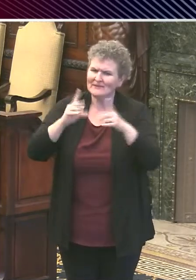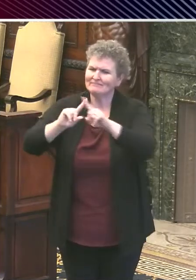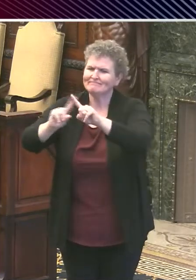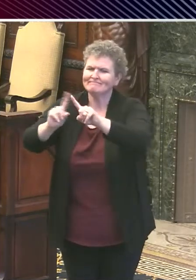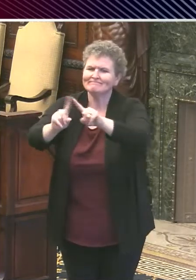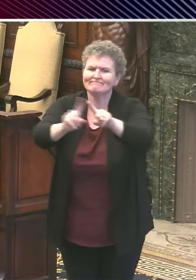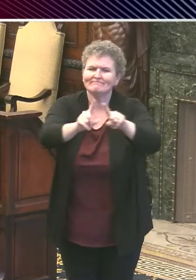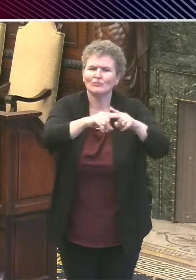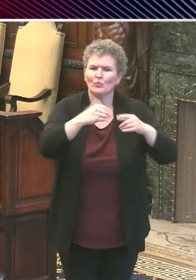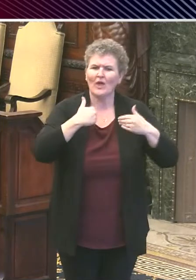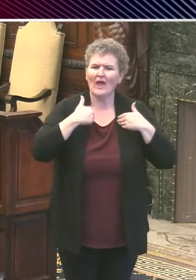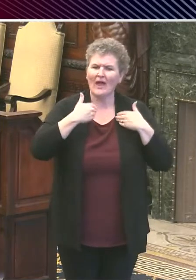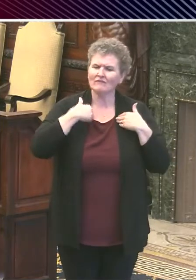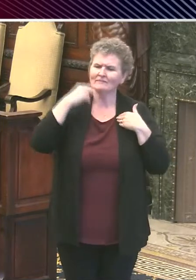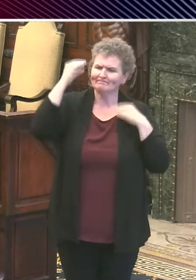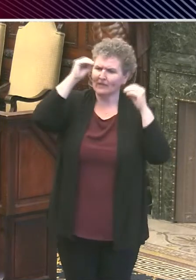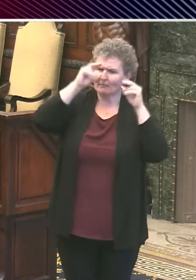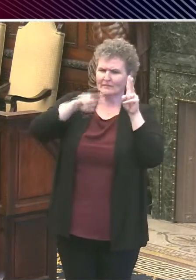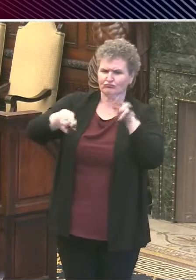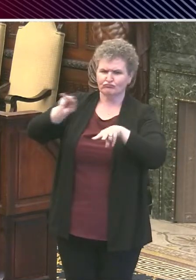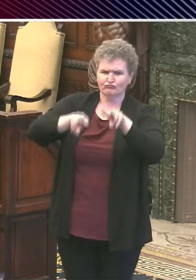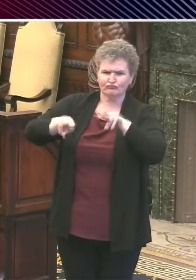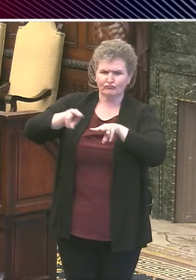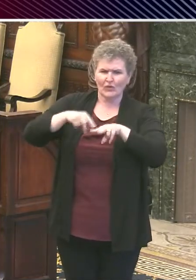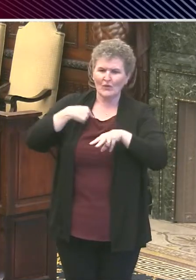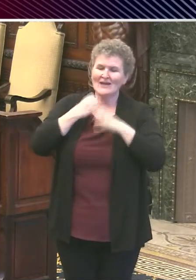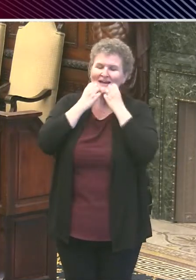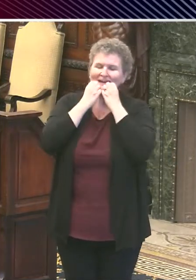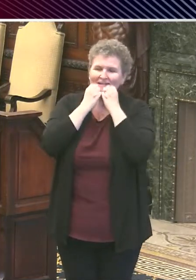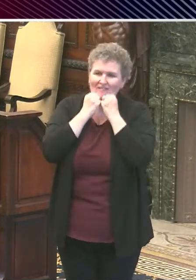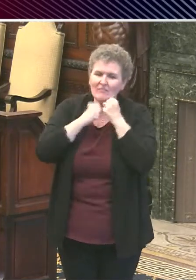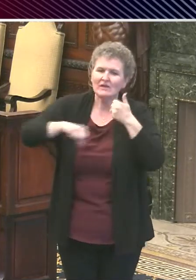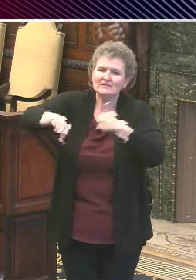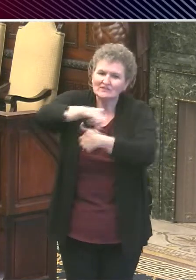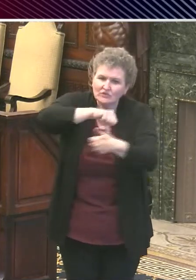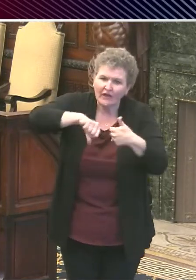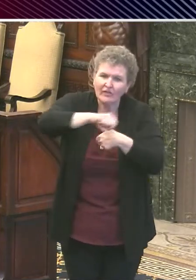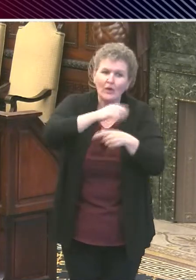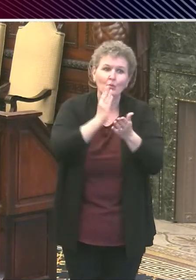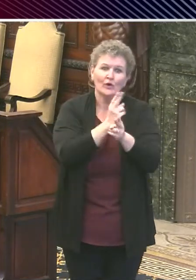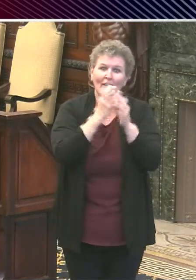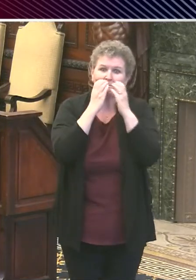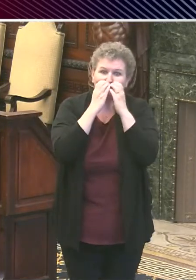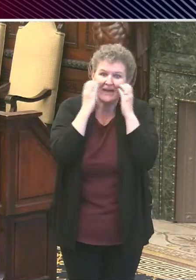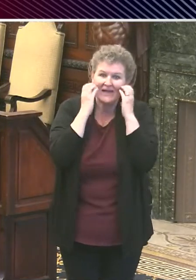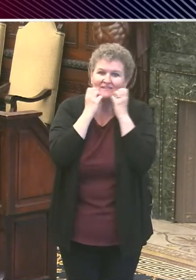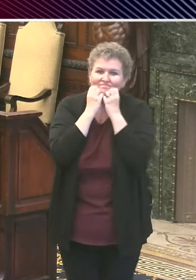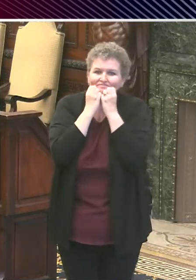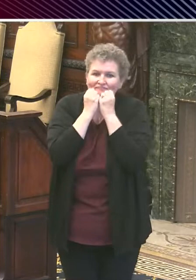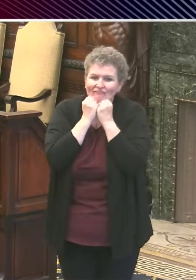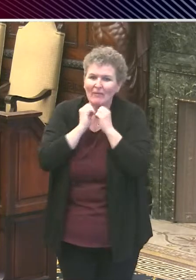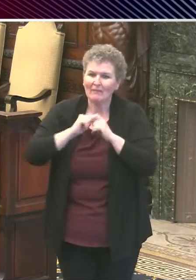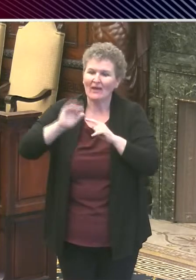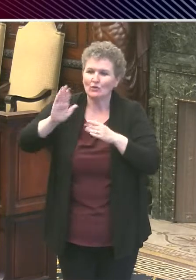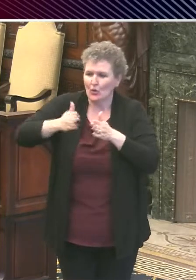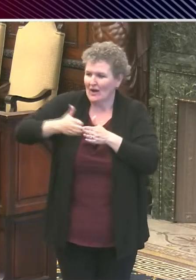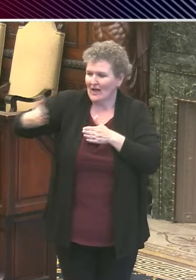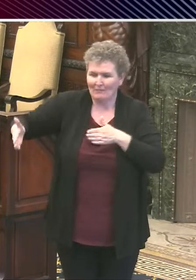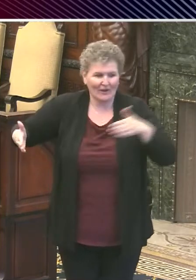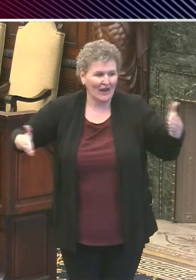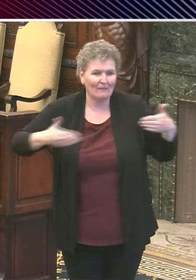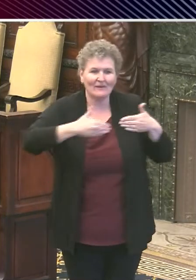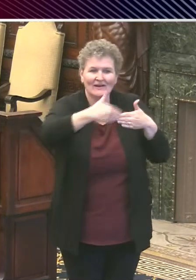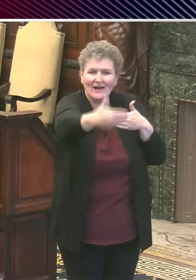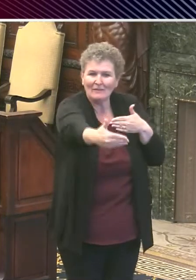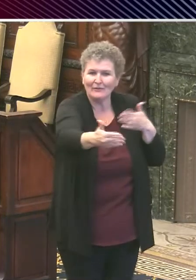we in Philadelphia do care for each other. And that wearing a mask is a sign that you care about the people around you. It's a sign of respect for